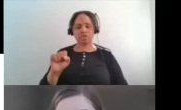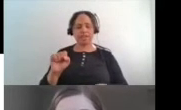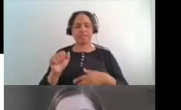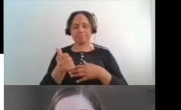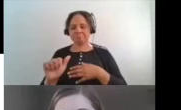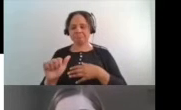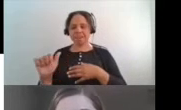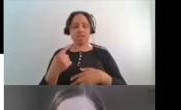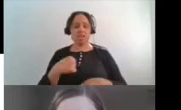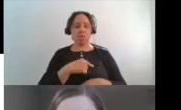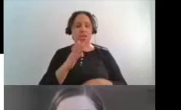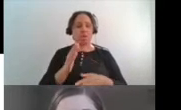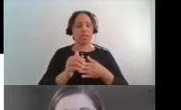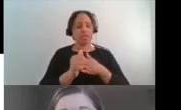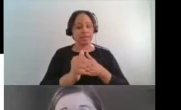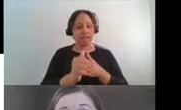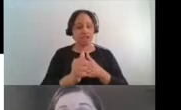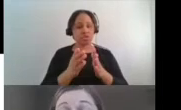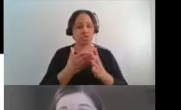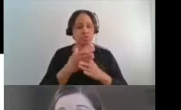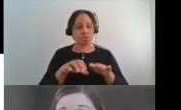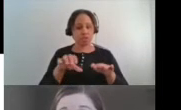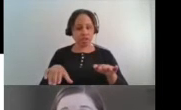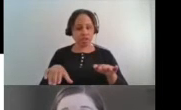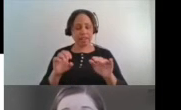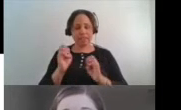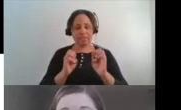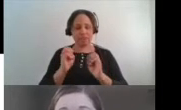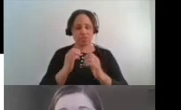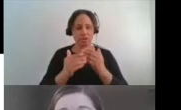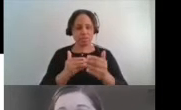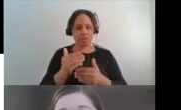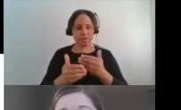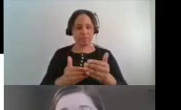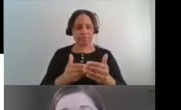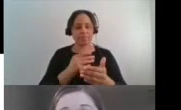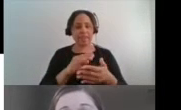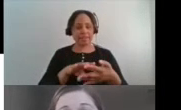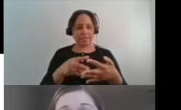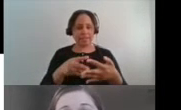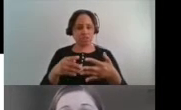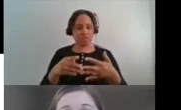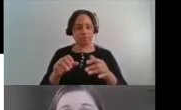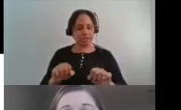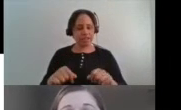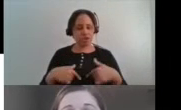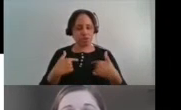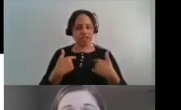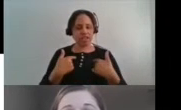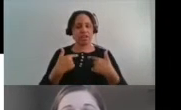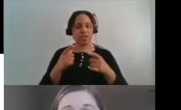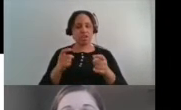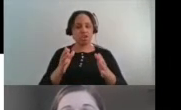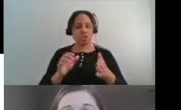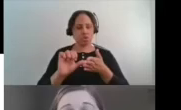the transplant evaluation process and then scheduling of potentially a living donor surgery. As you saw